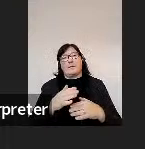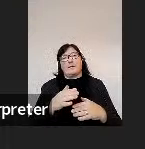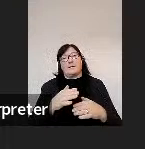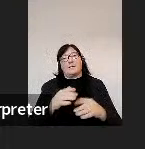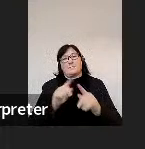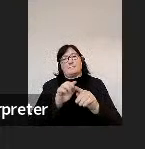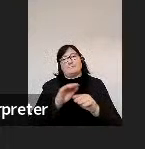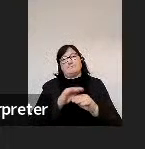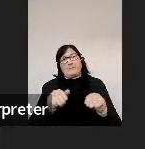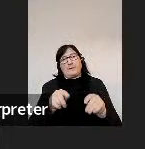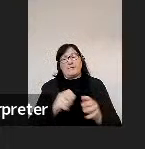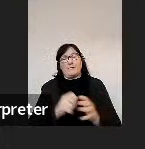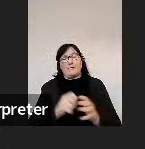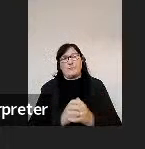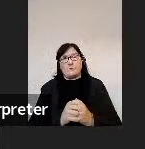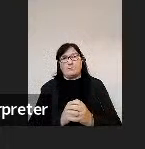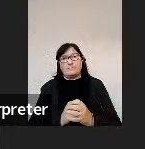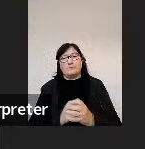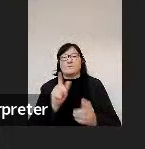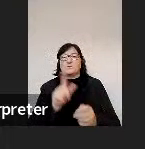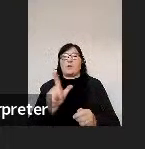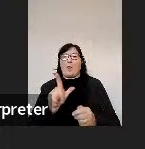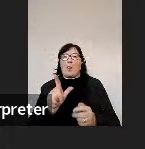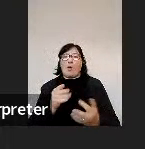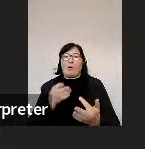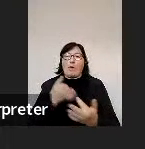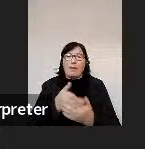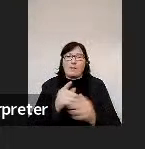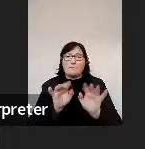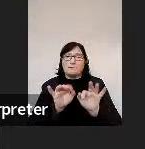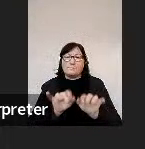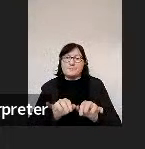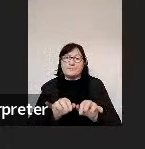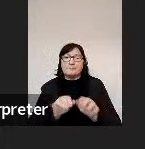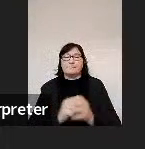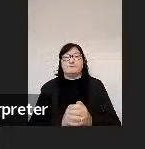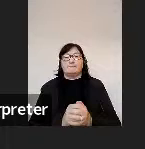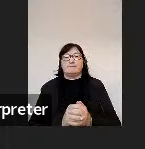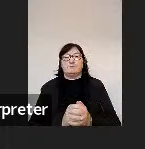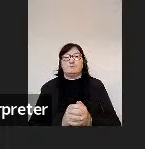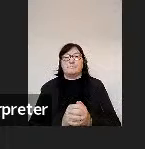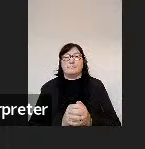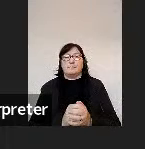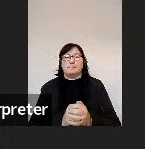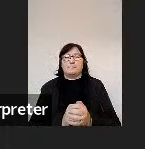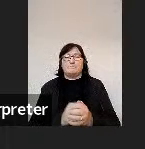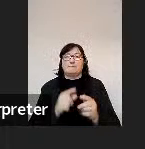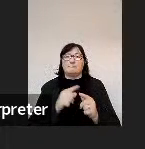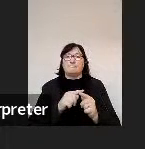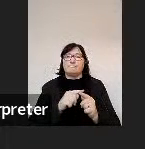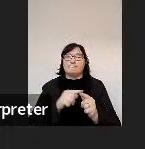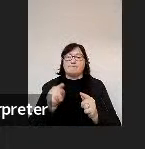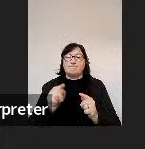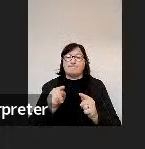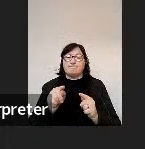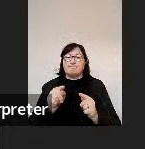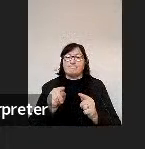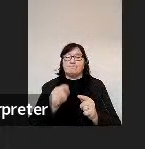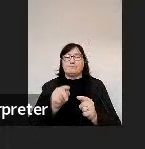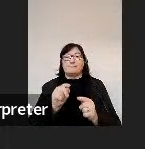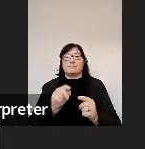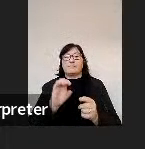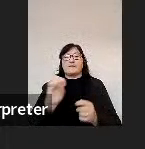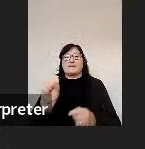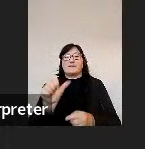you simply have to log into the SARS website. You then go to the SARS home, then you click Customs